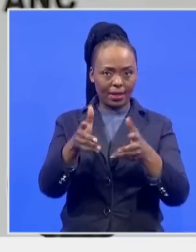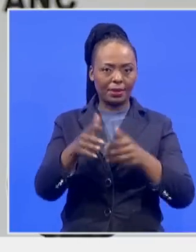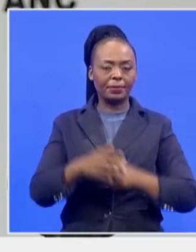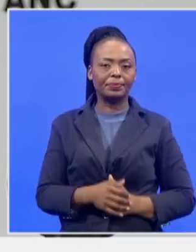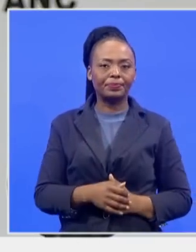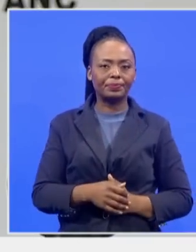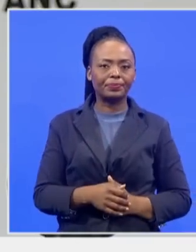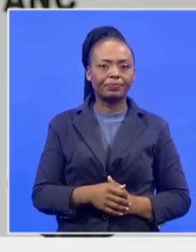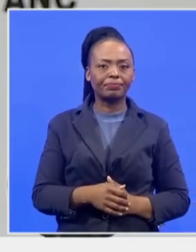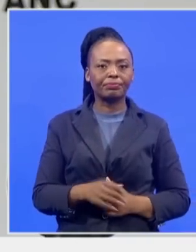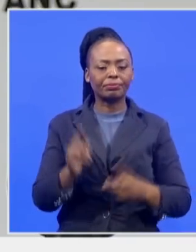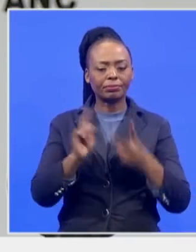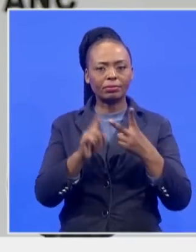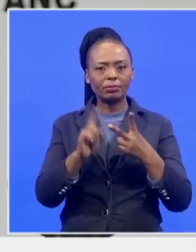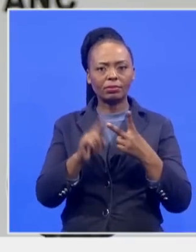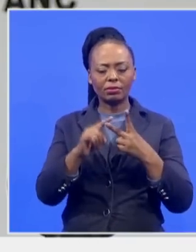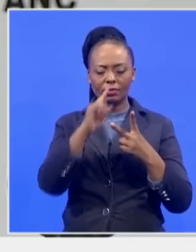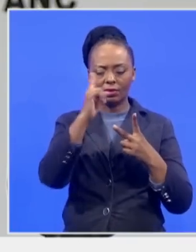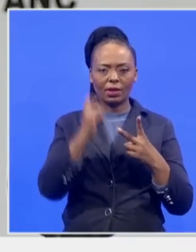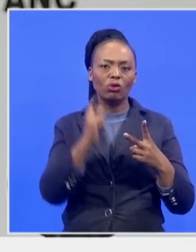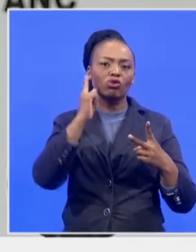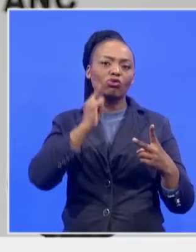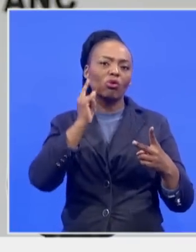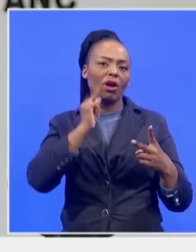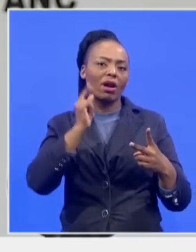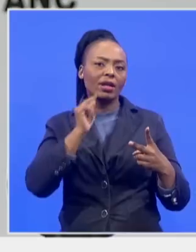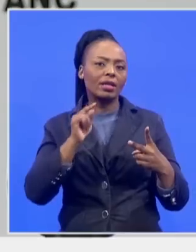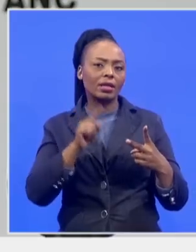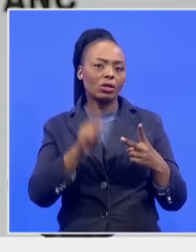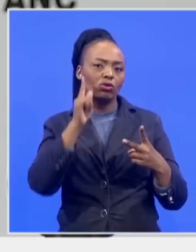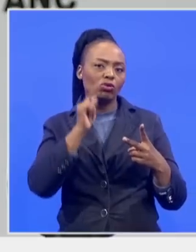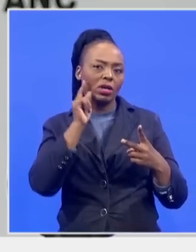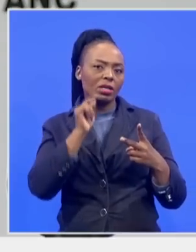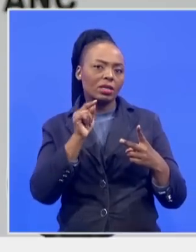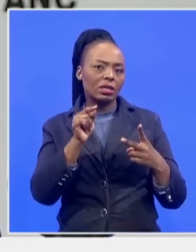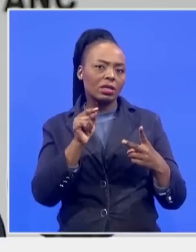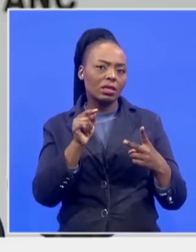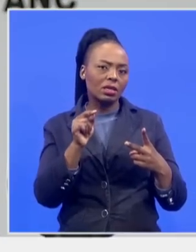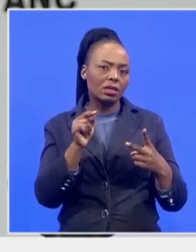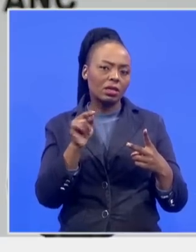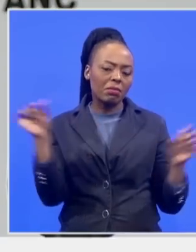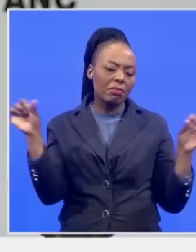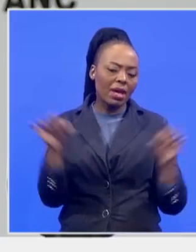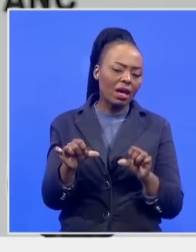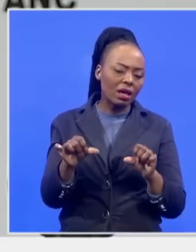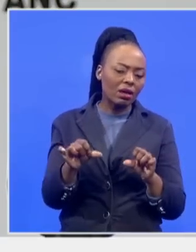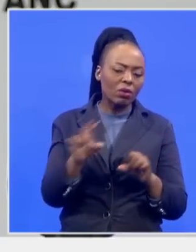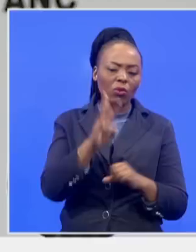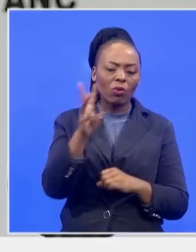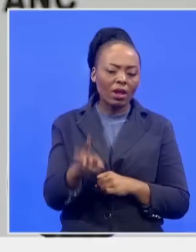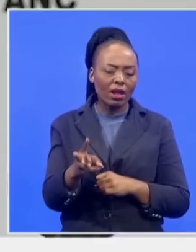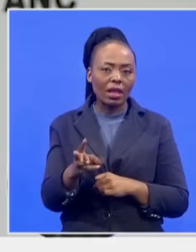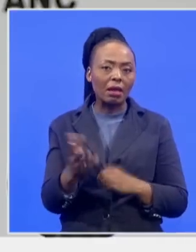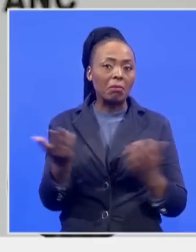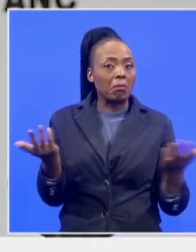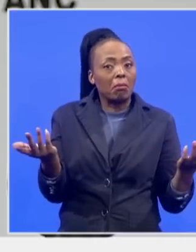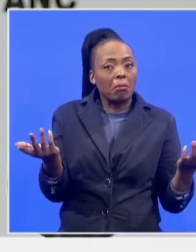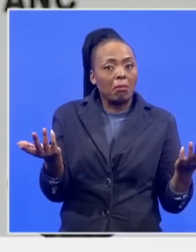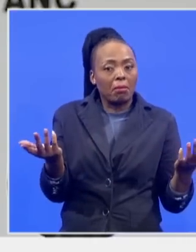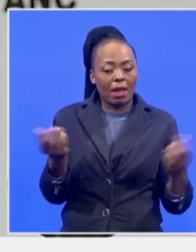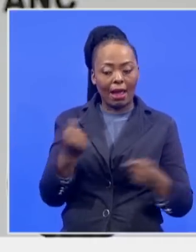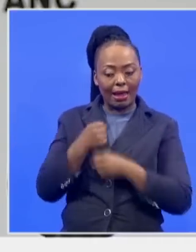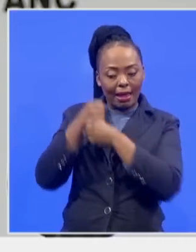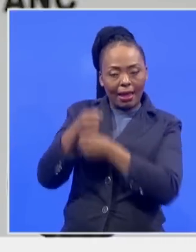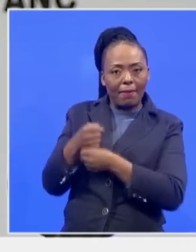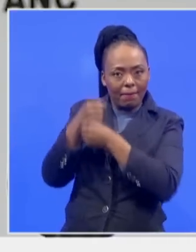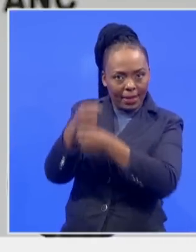The second question is Tshwane, whether Tshwane is Obuya. It's a campaign. We said